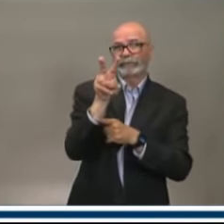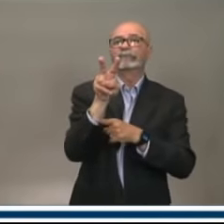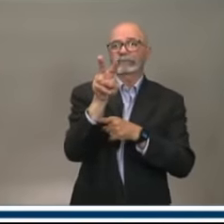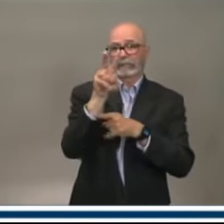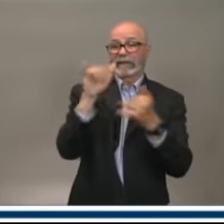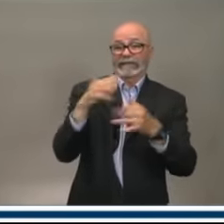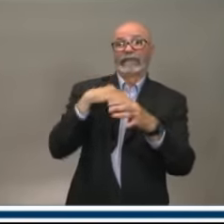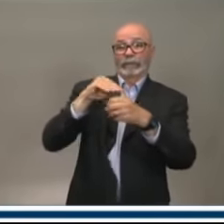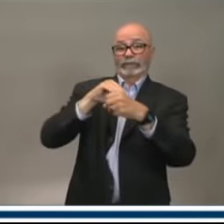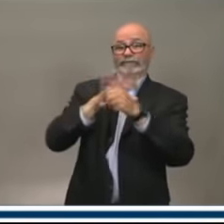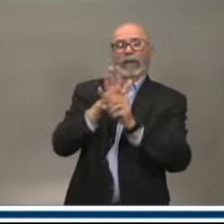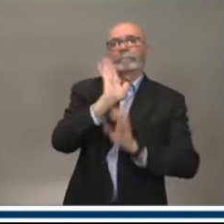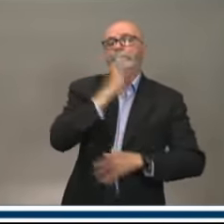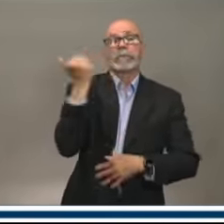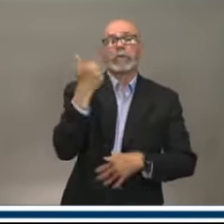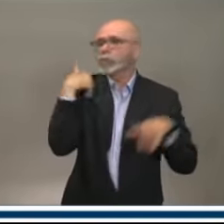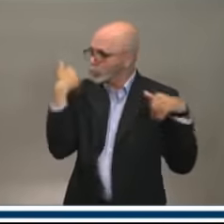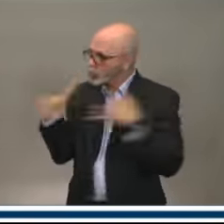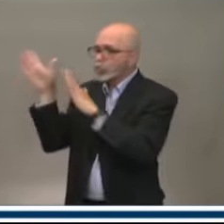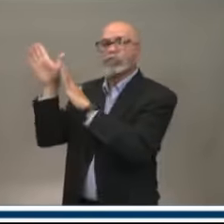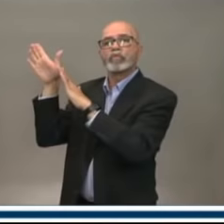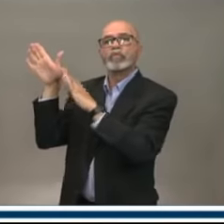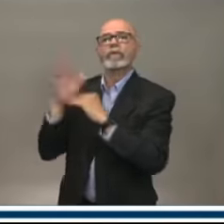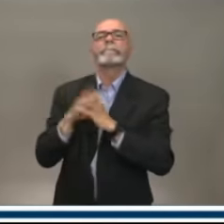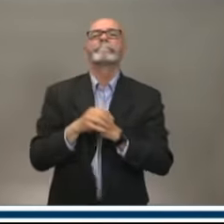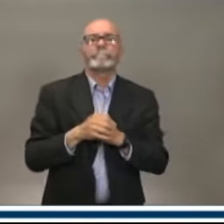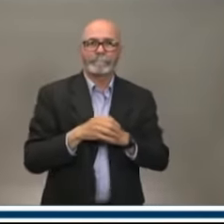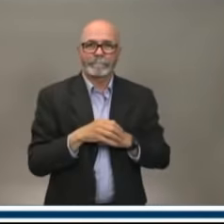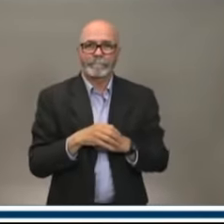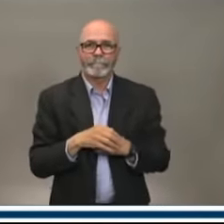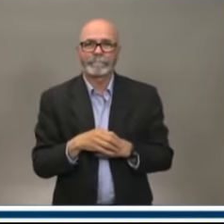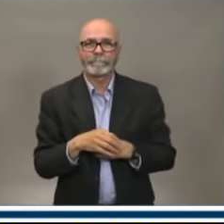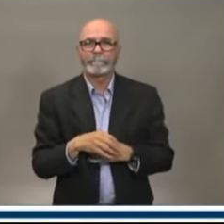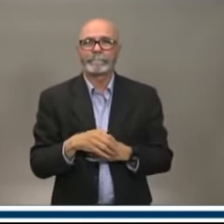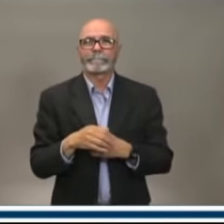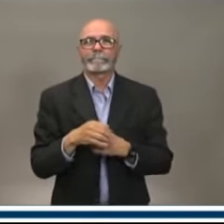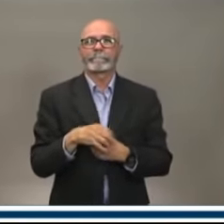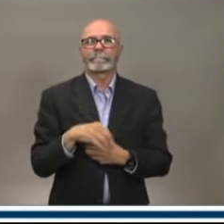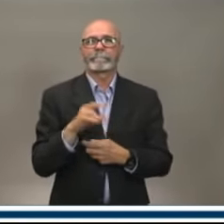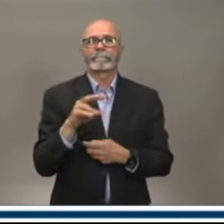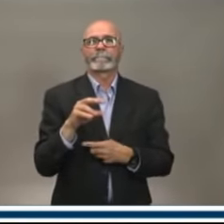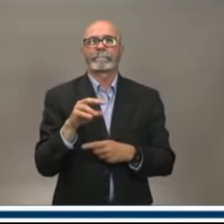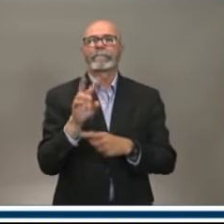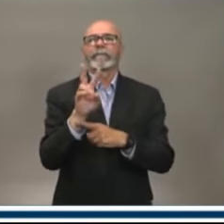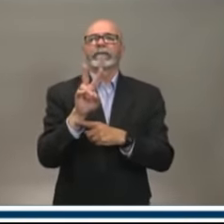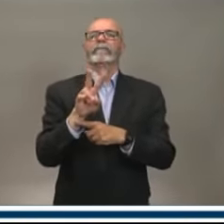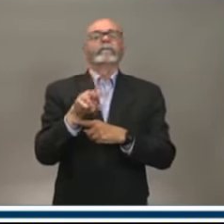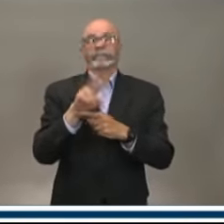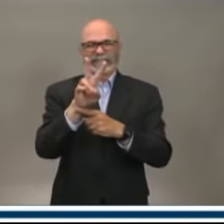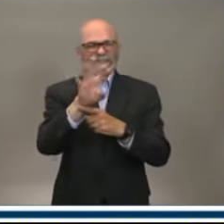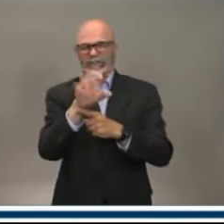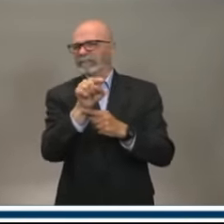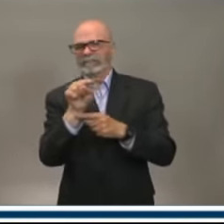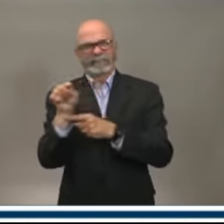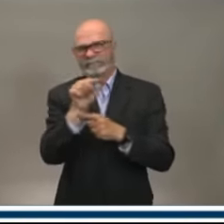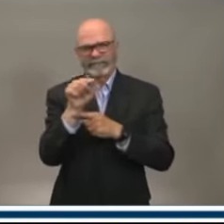And we have 32,835 Nova Scotians who have been tested and have had negative results.